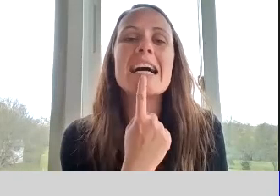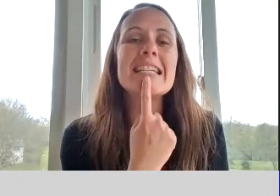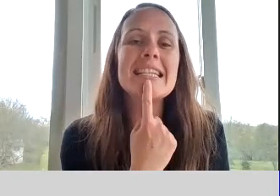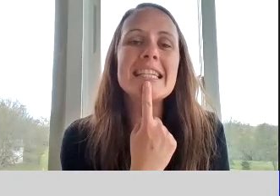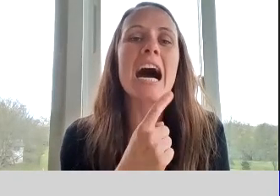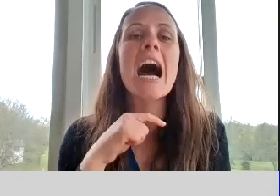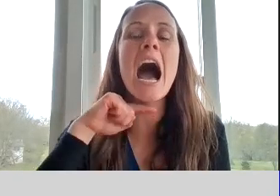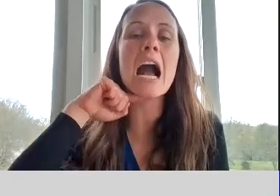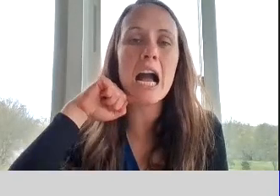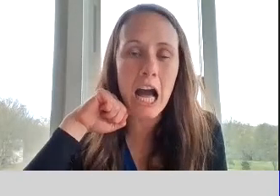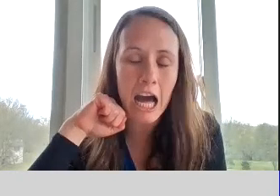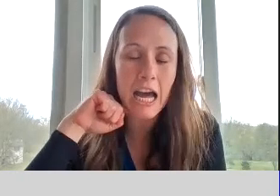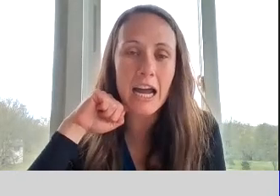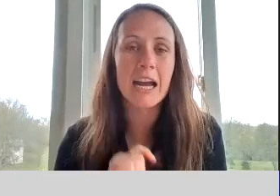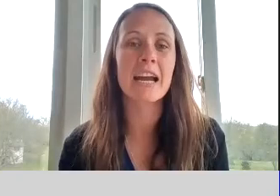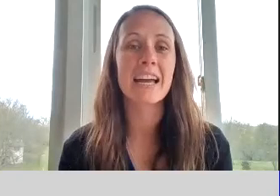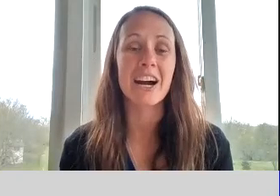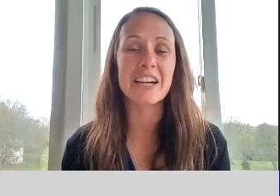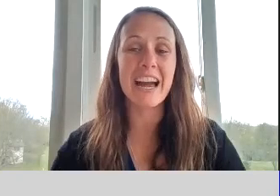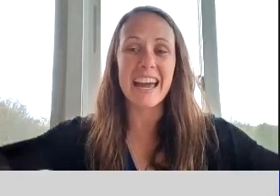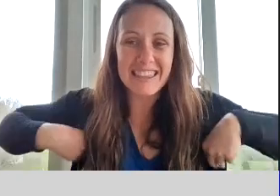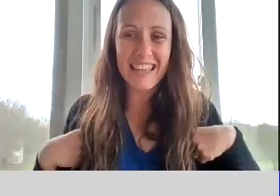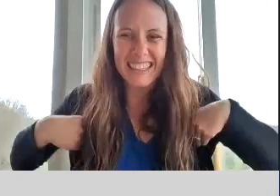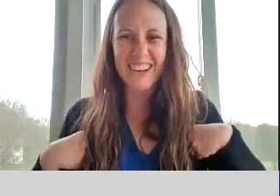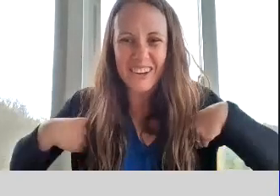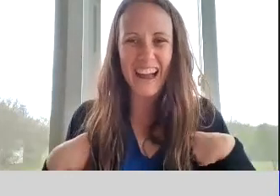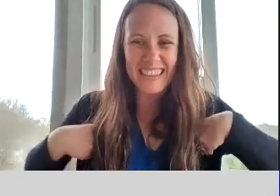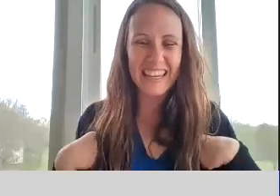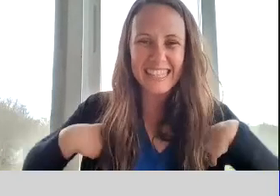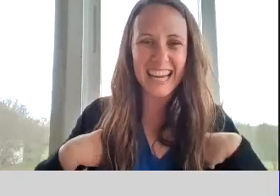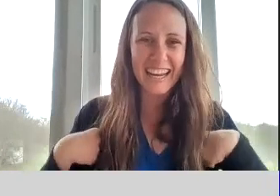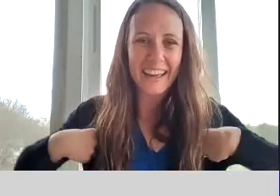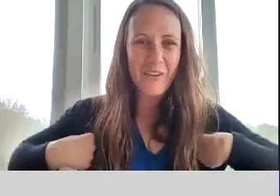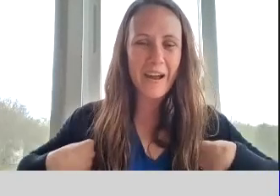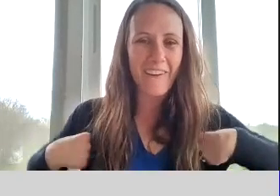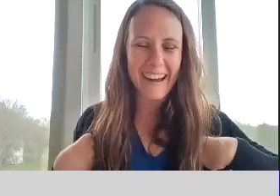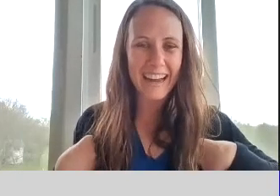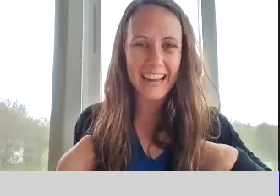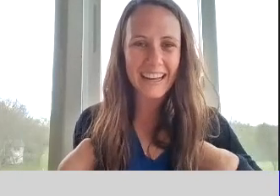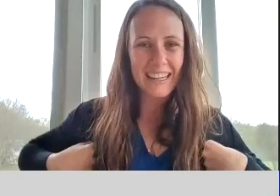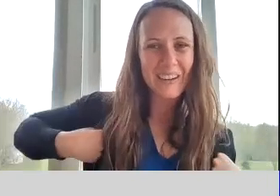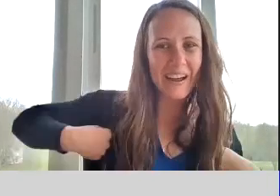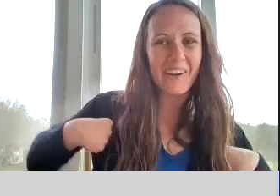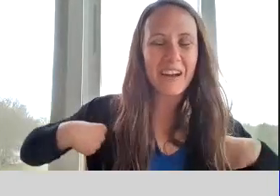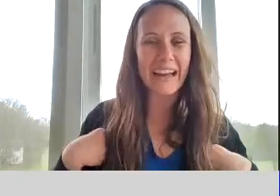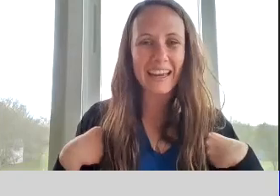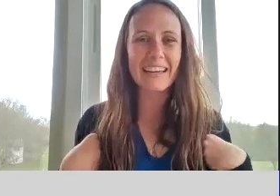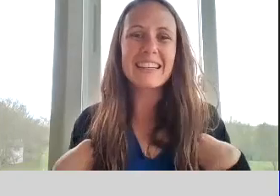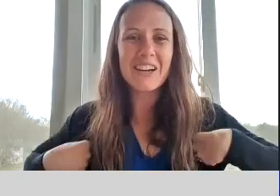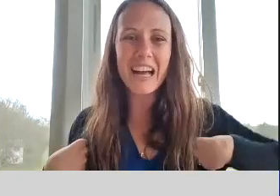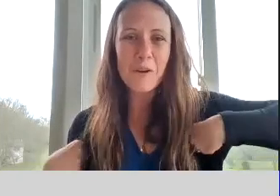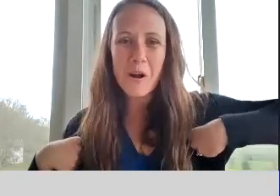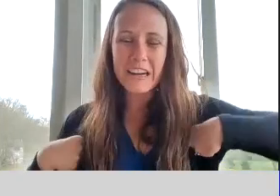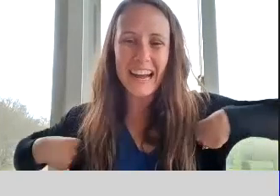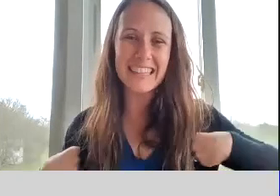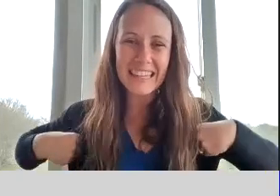back. Duck. All right, let's go around like a duck. Quack, quack, quack, quack.